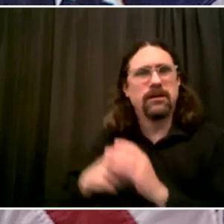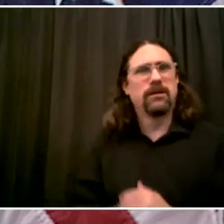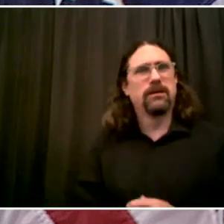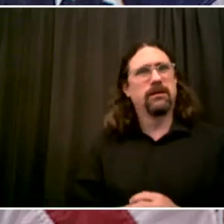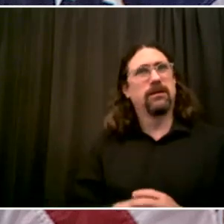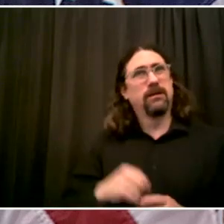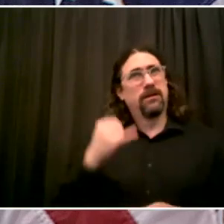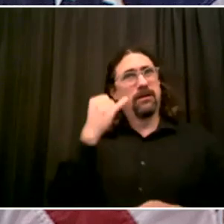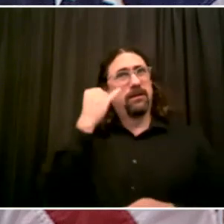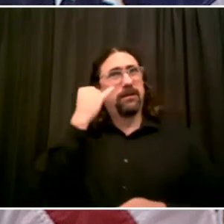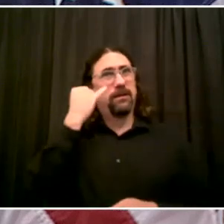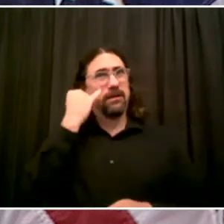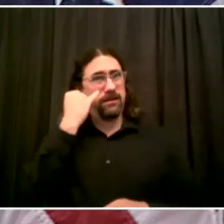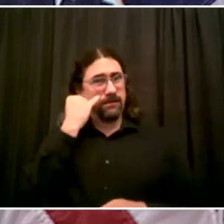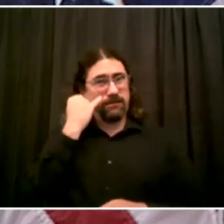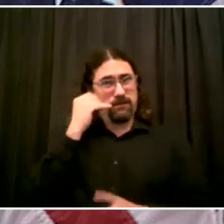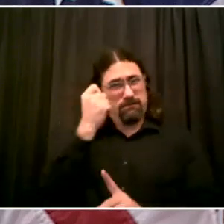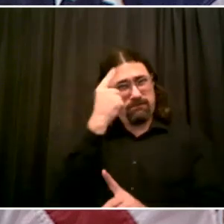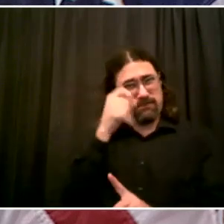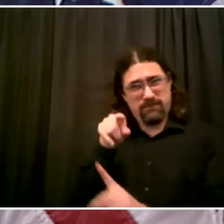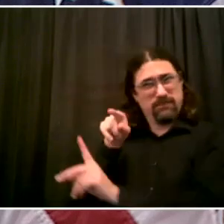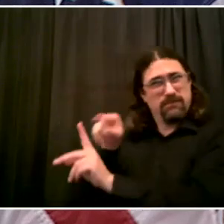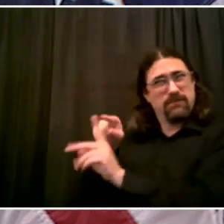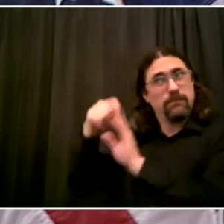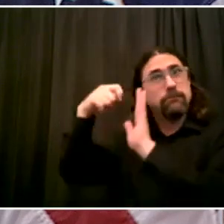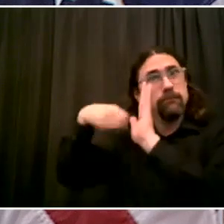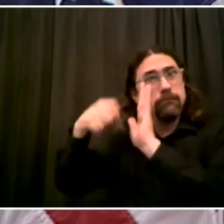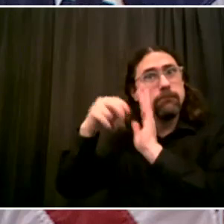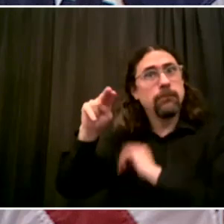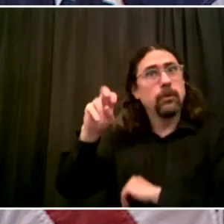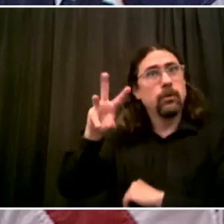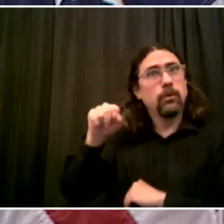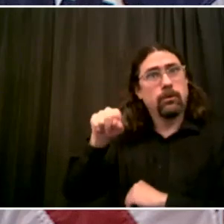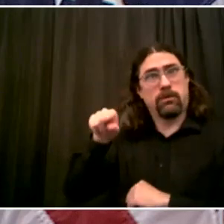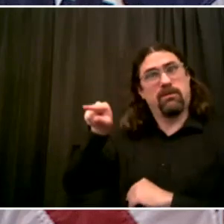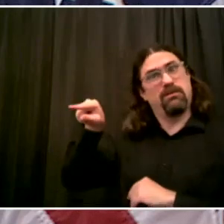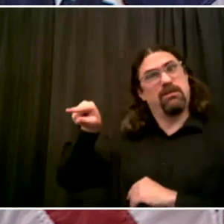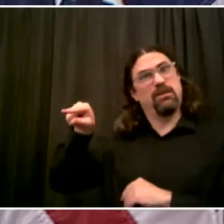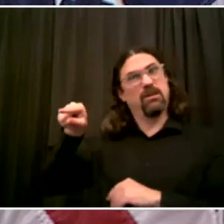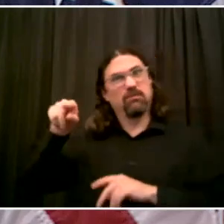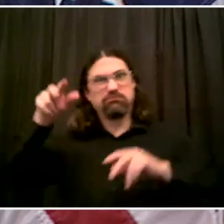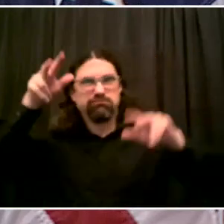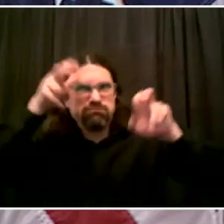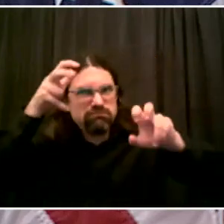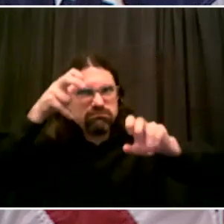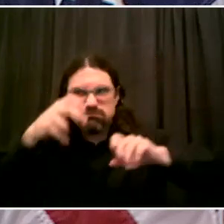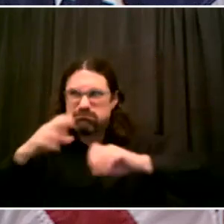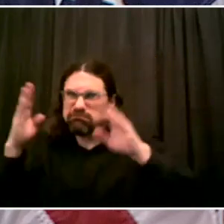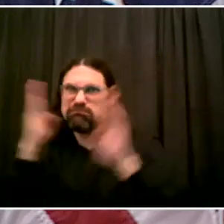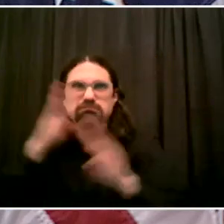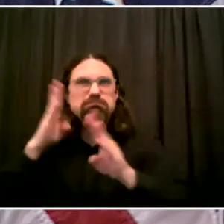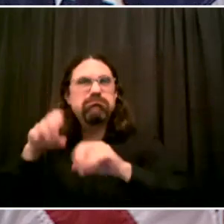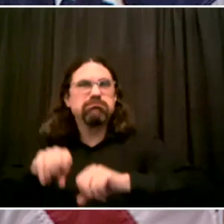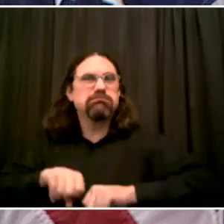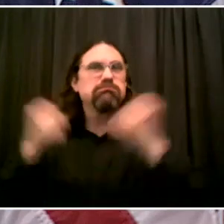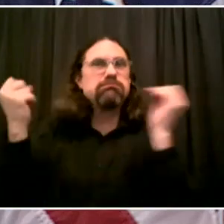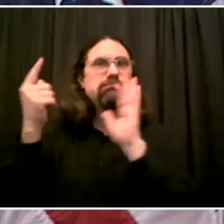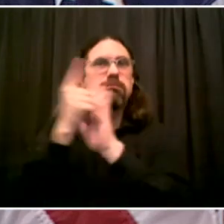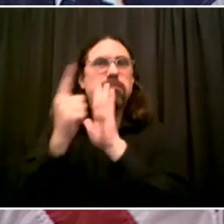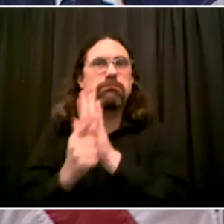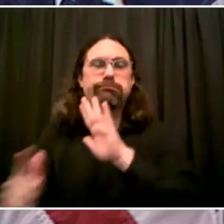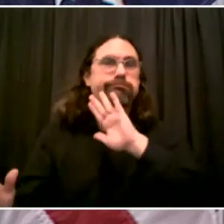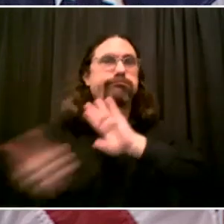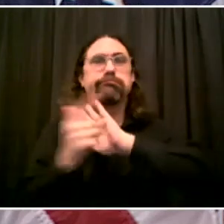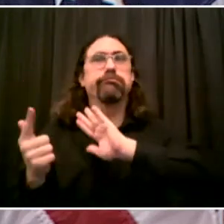media. That is a different matter. What I'm concerned about is when news media is out there doing their job, reporting, looking at the